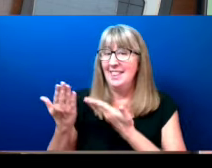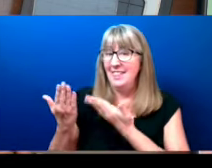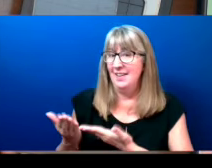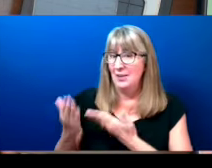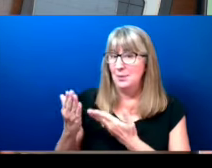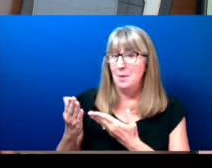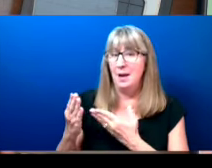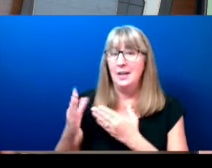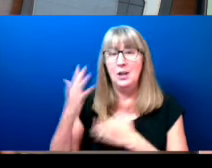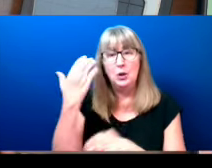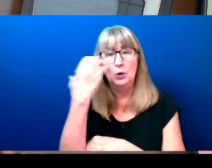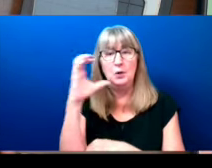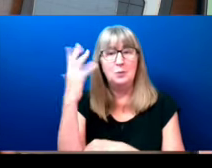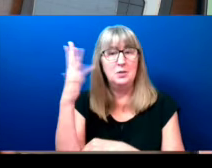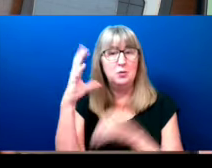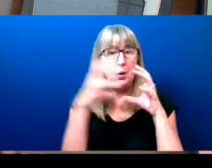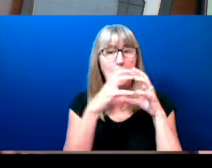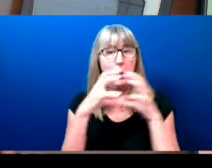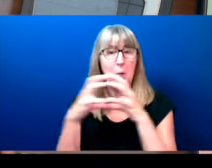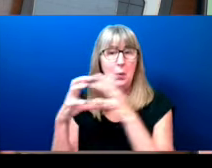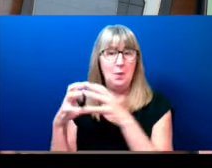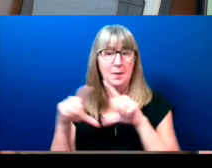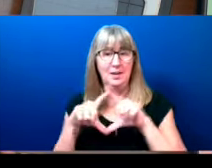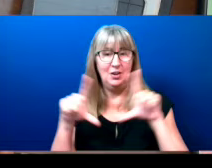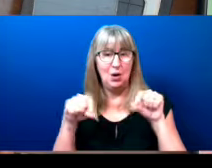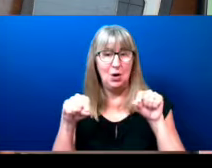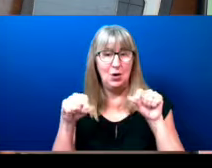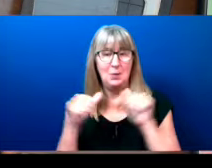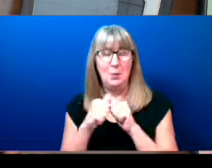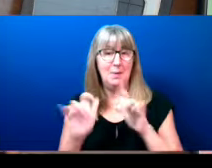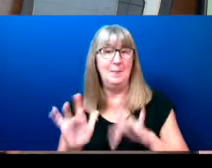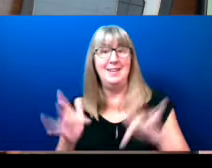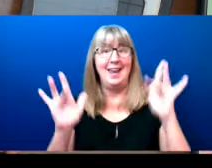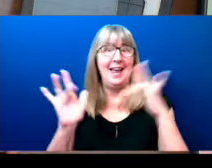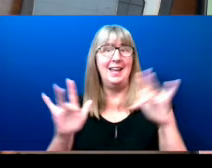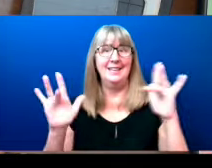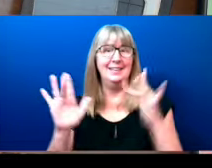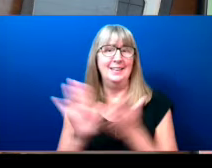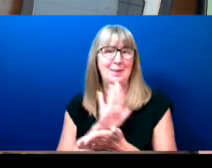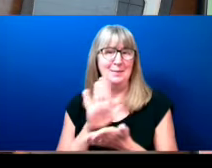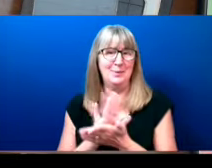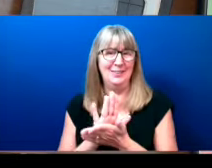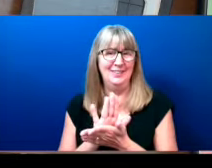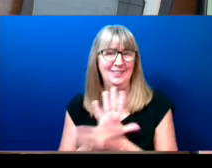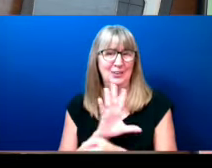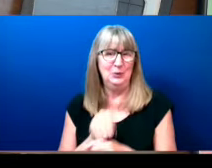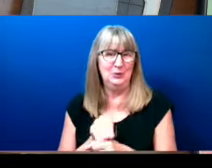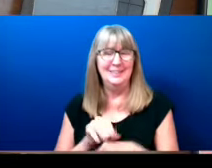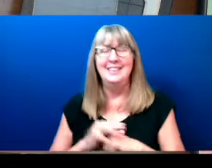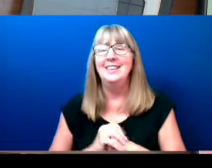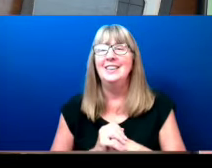And there's my next card. This is my ornament card with the bedazzling paper.